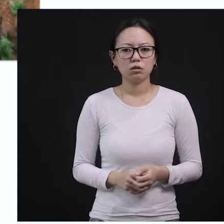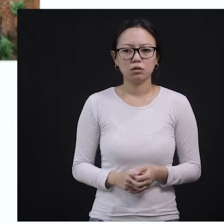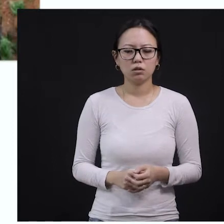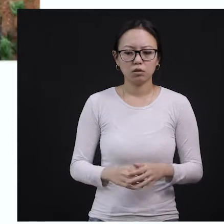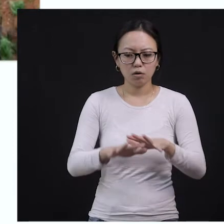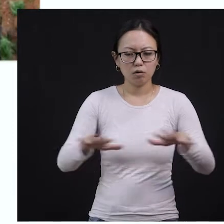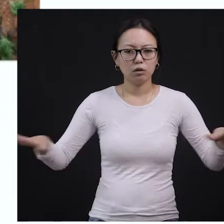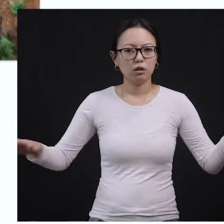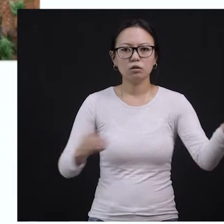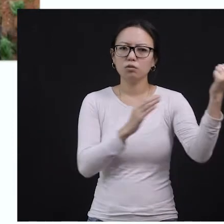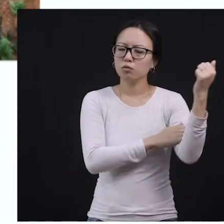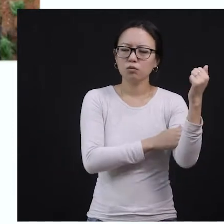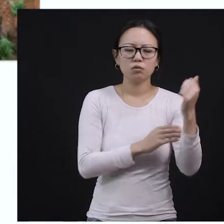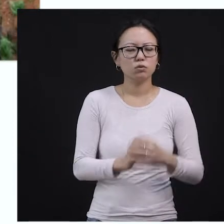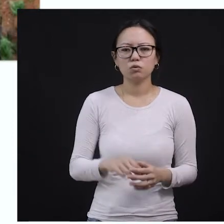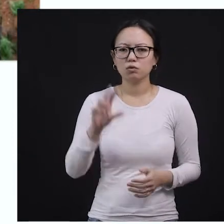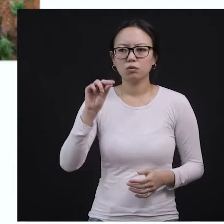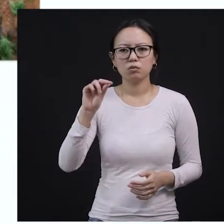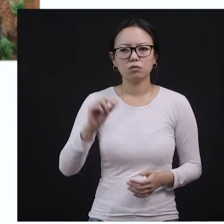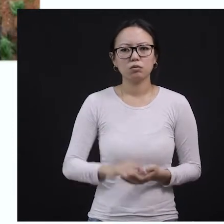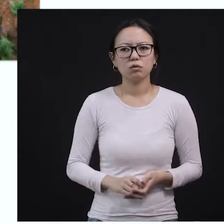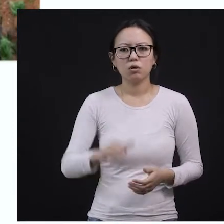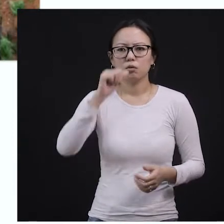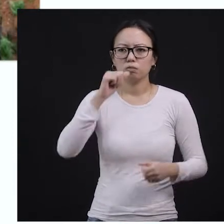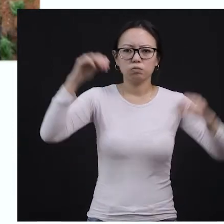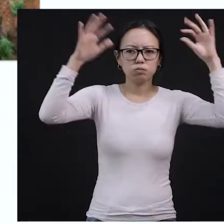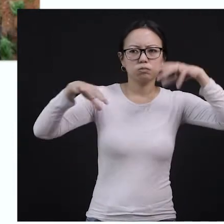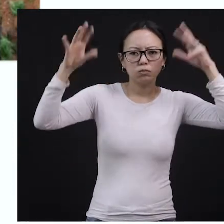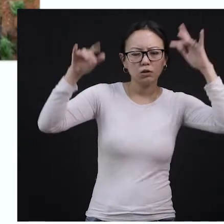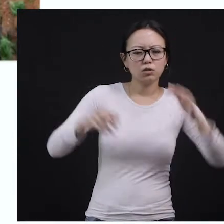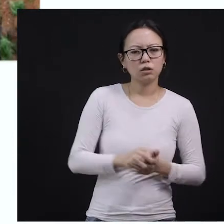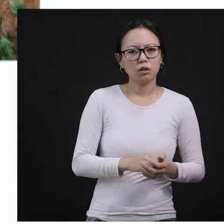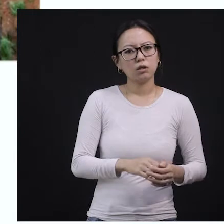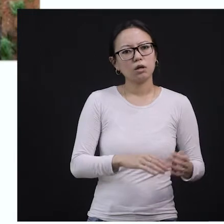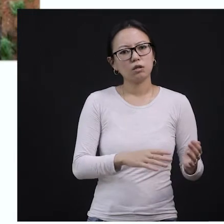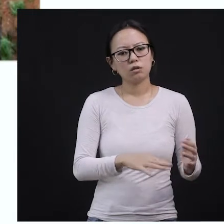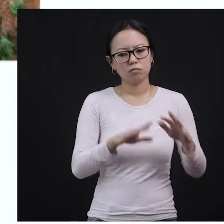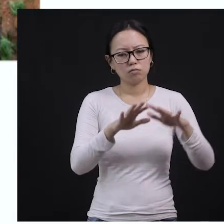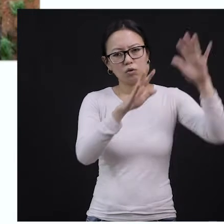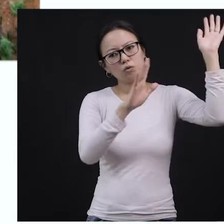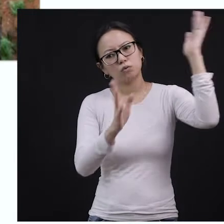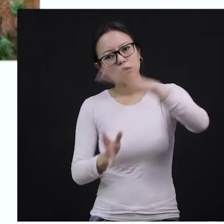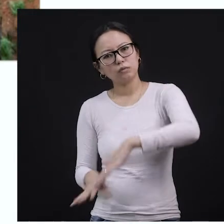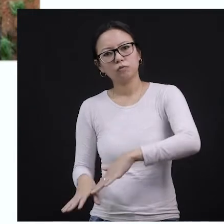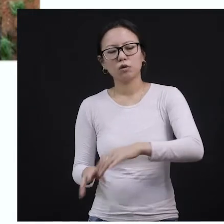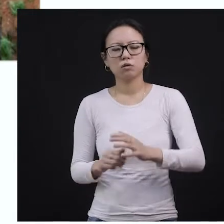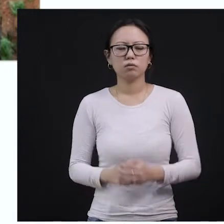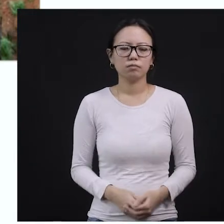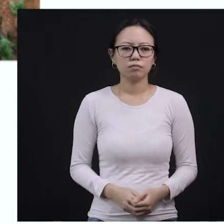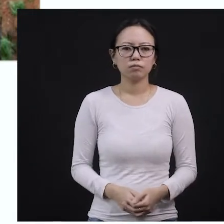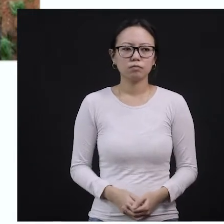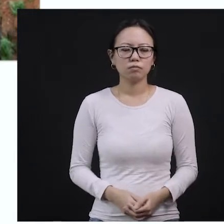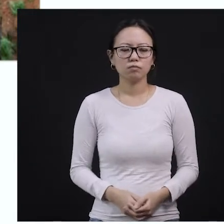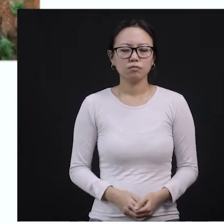that is why when we have continuous rainfall, these soils become heavy and they lose control and they flow